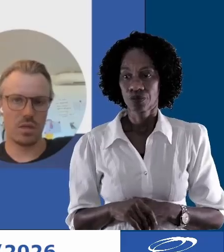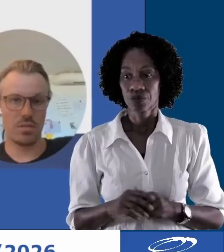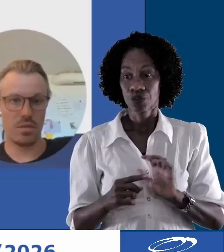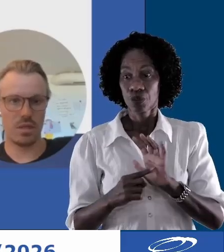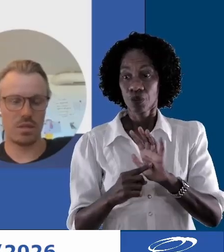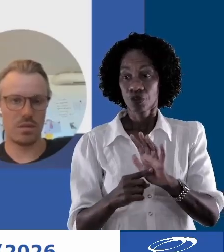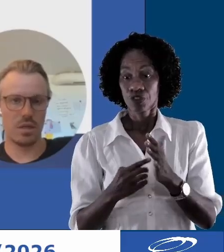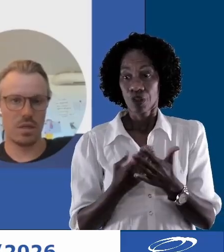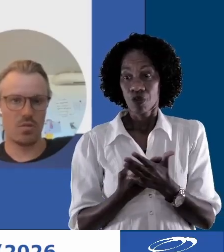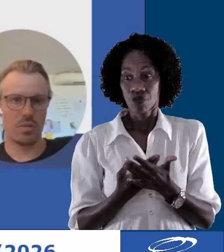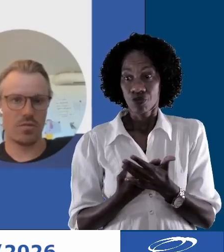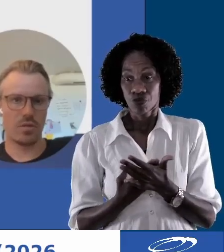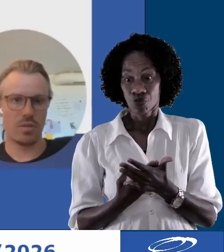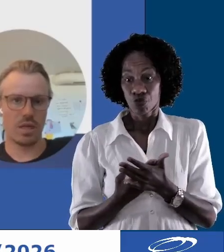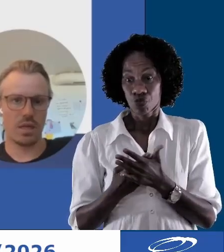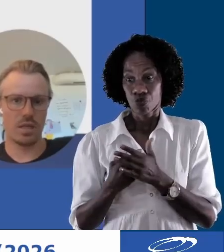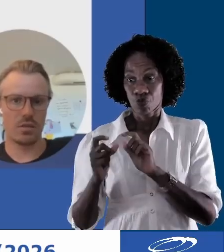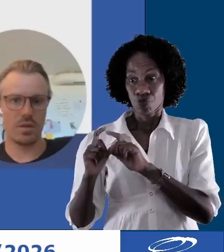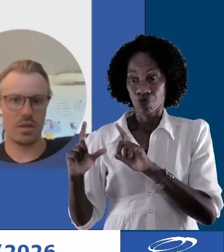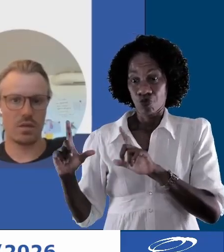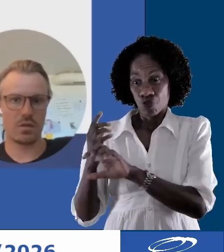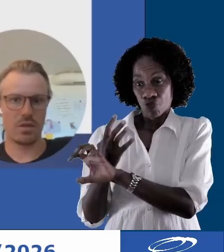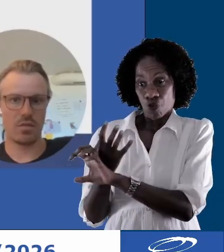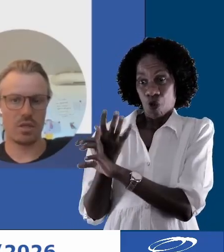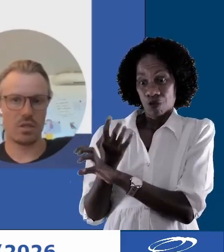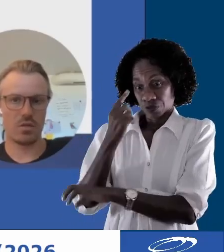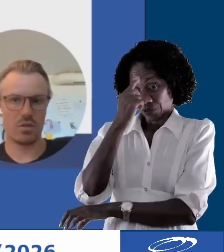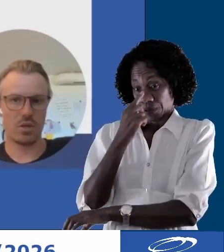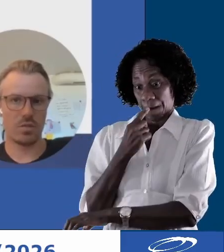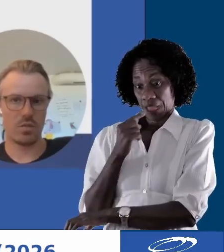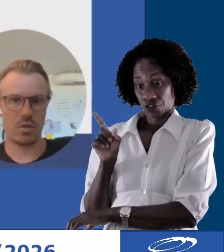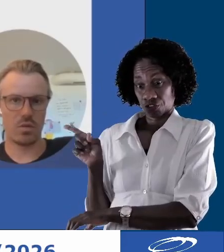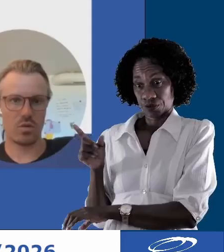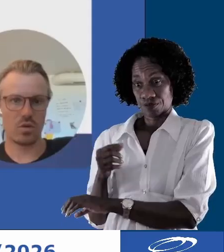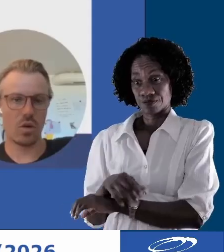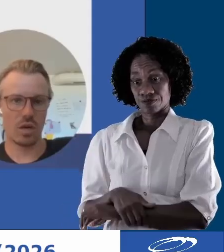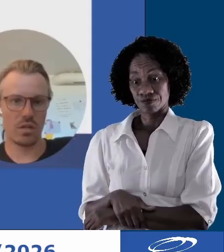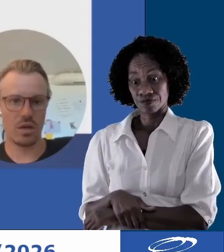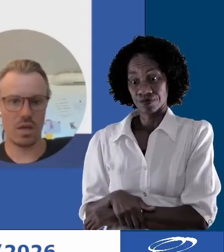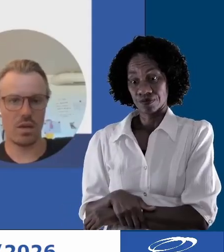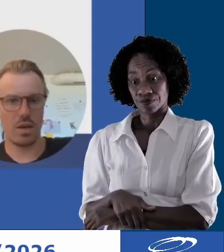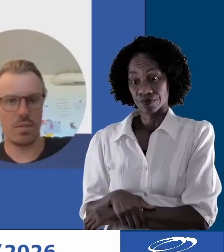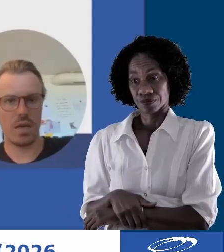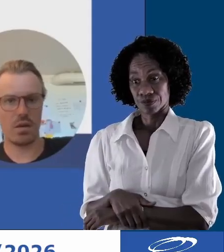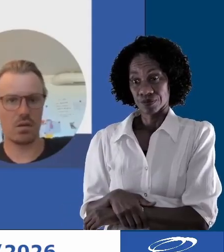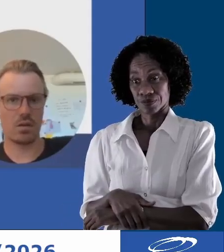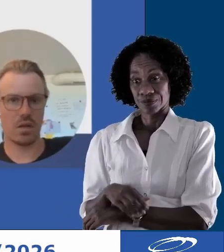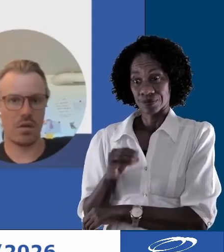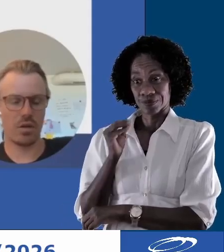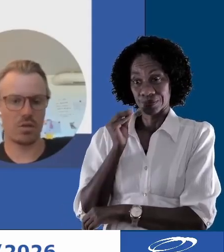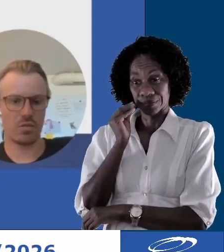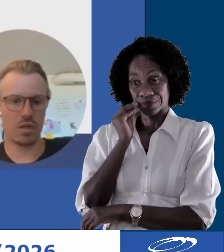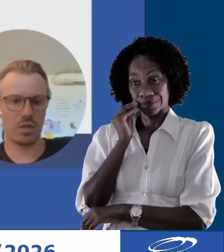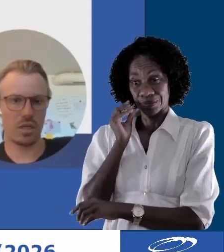in pigs. We performed a histopathological evaluation to determine whether we could correlate a pathological